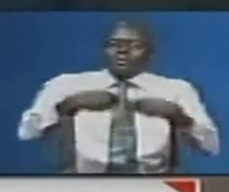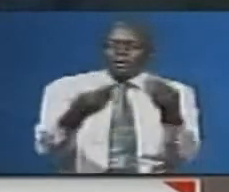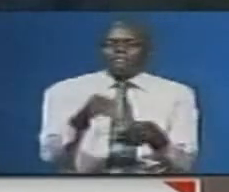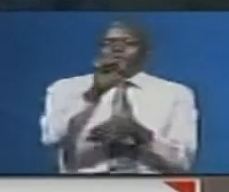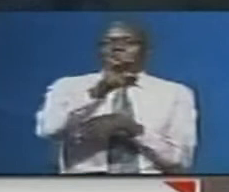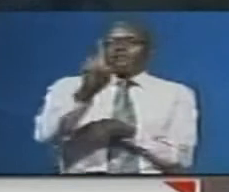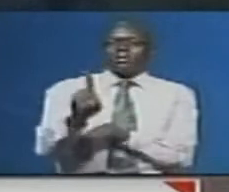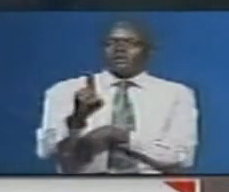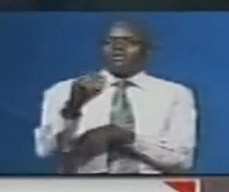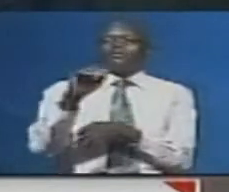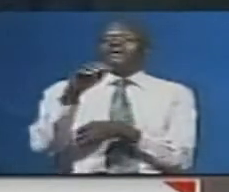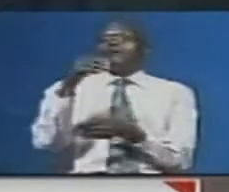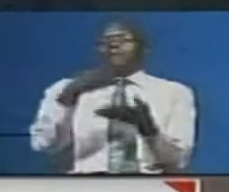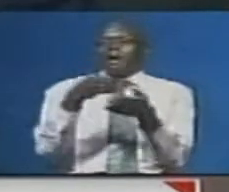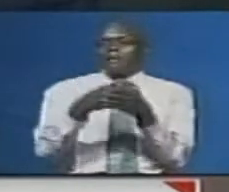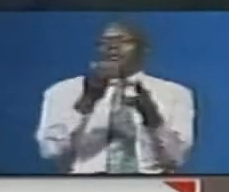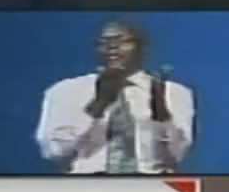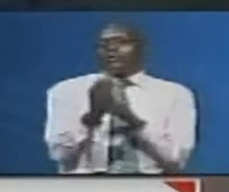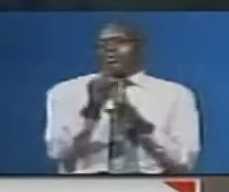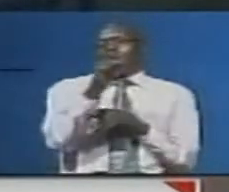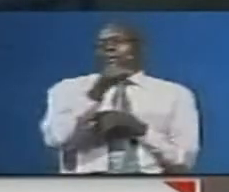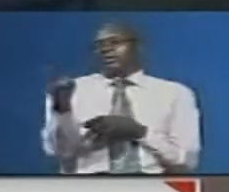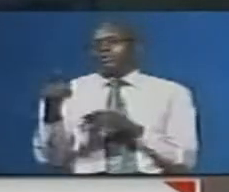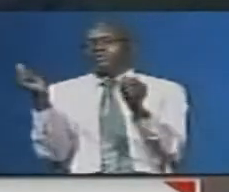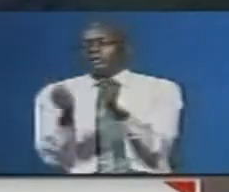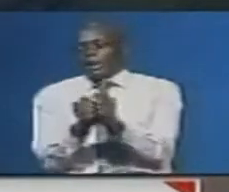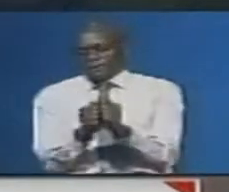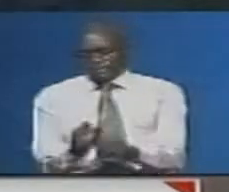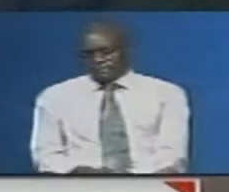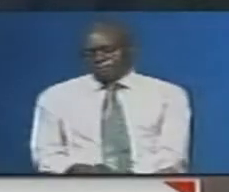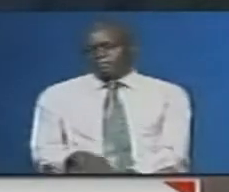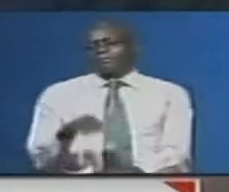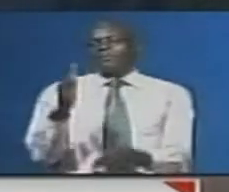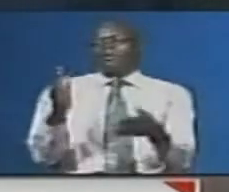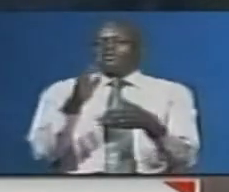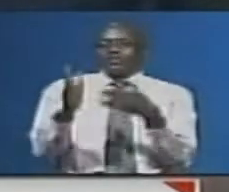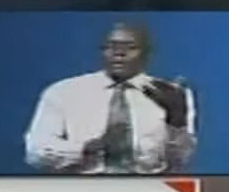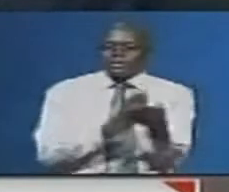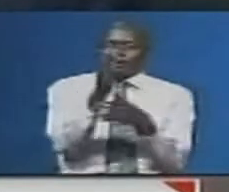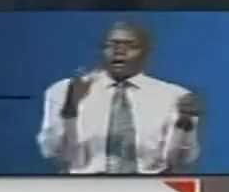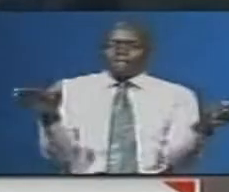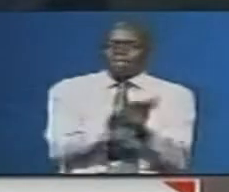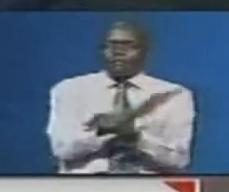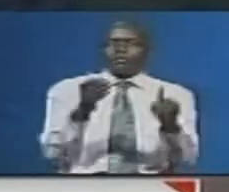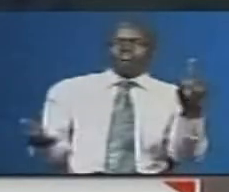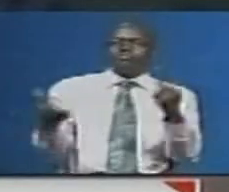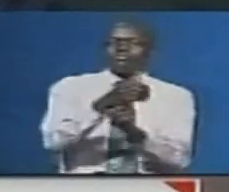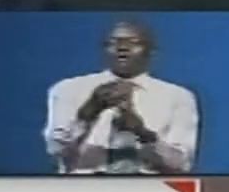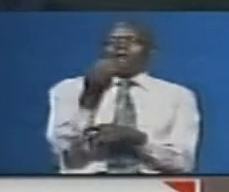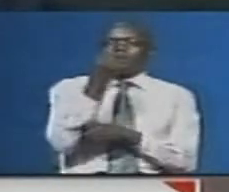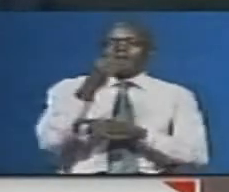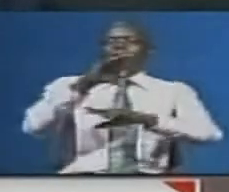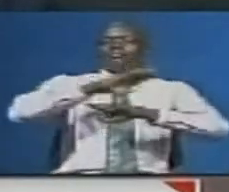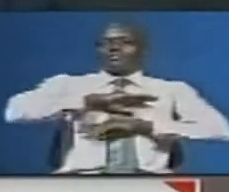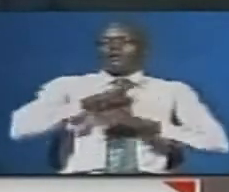capital by a scale of 1 to 10. Mr. Speaker, to ensure full realization of food security and